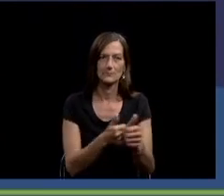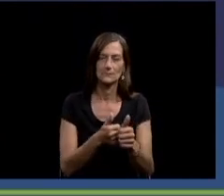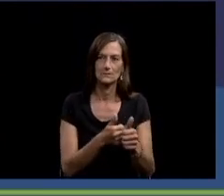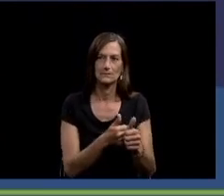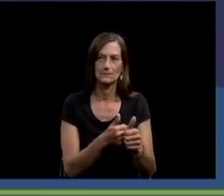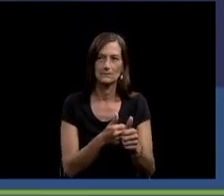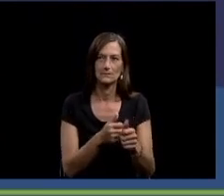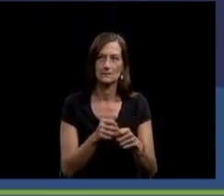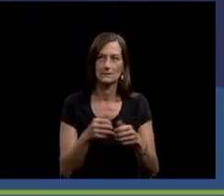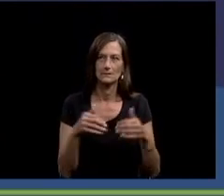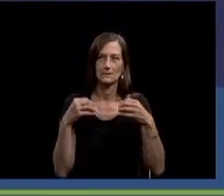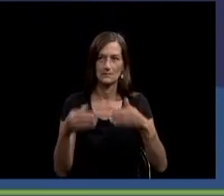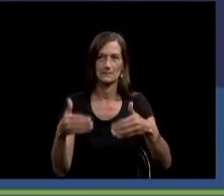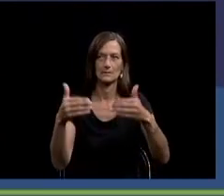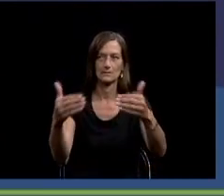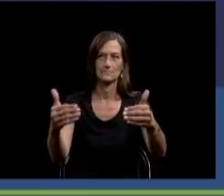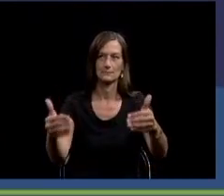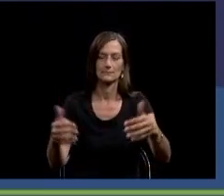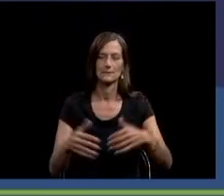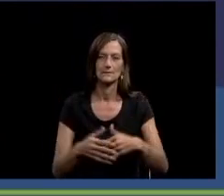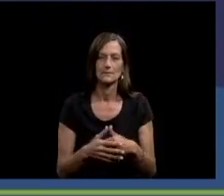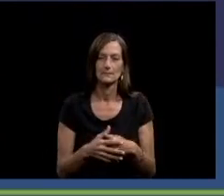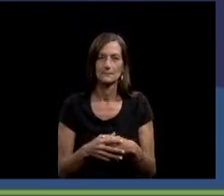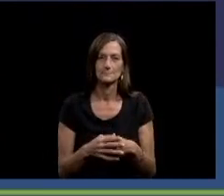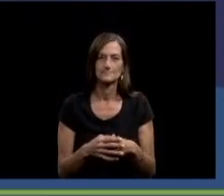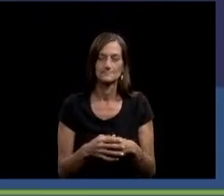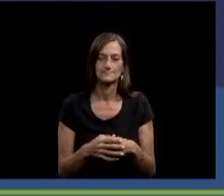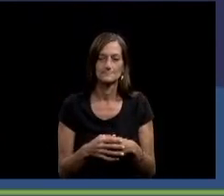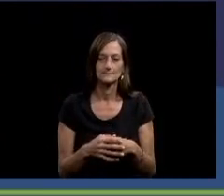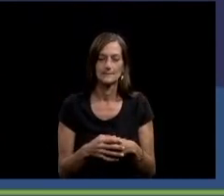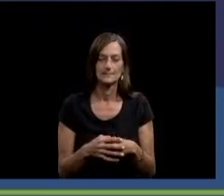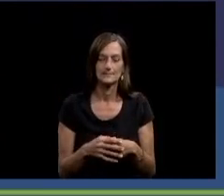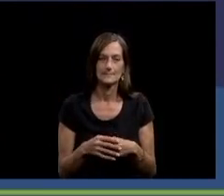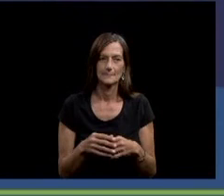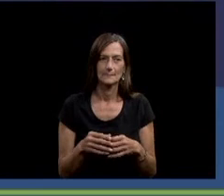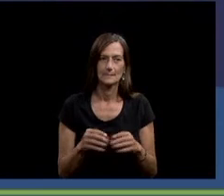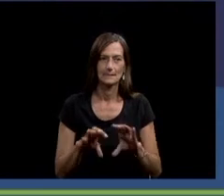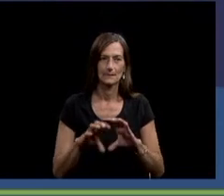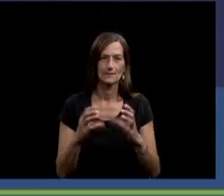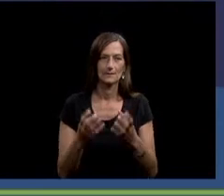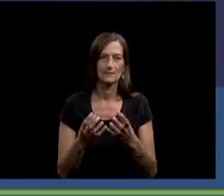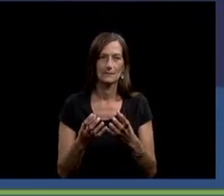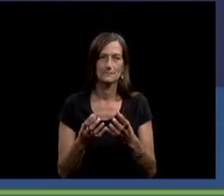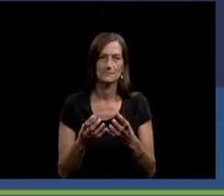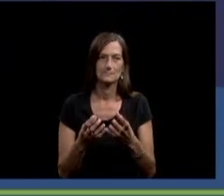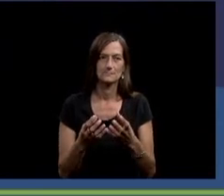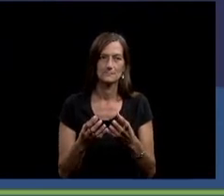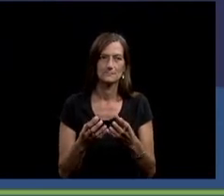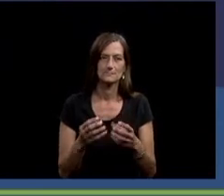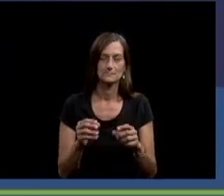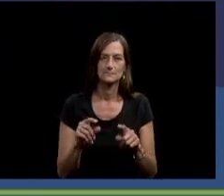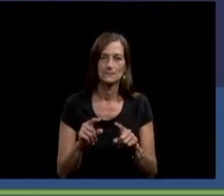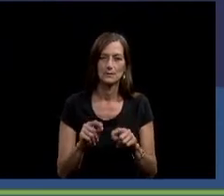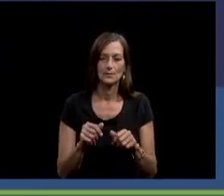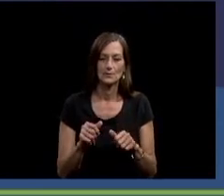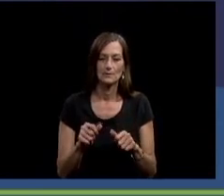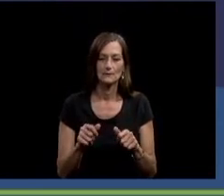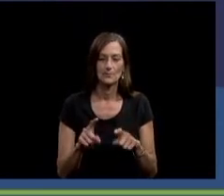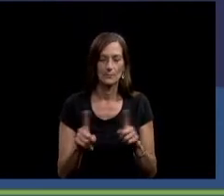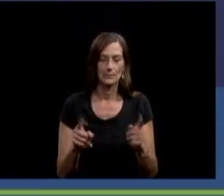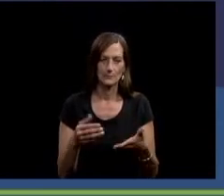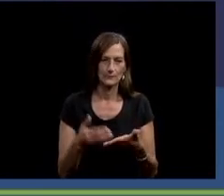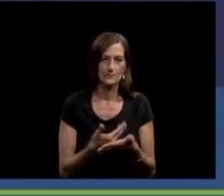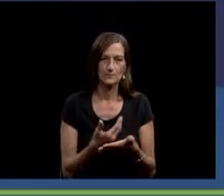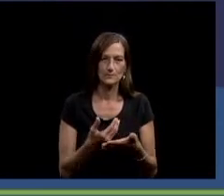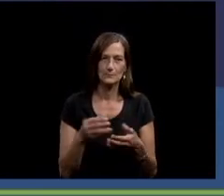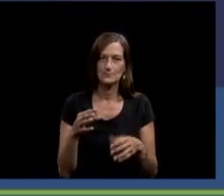of the following classes for both the new officers that come out and our officers through their career. That includes follow-up